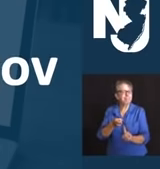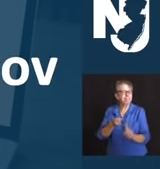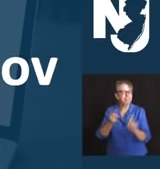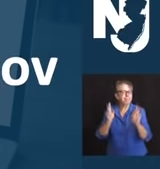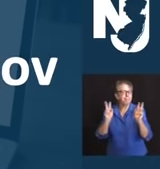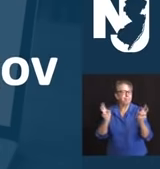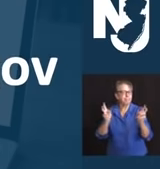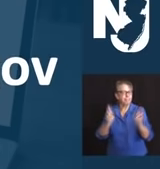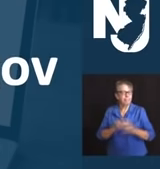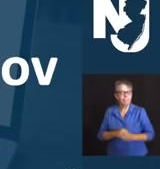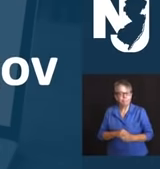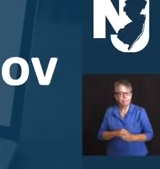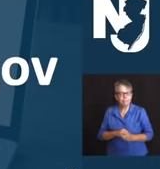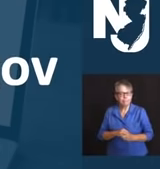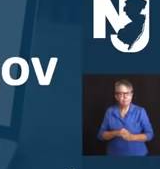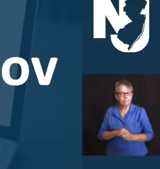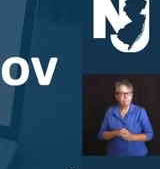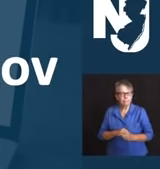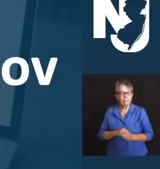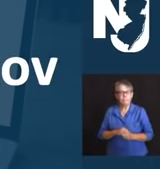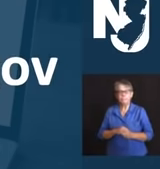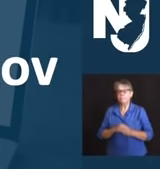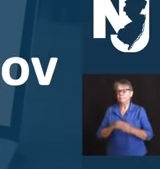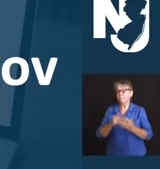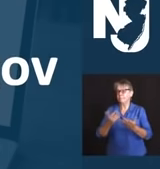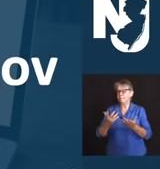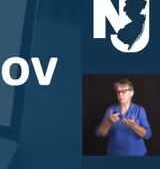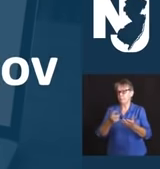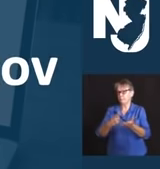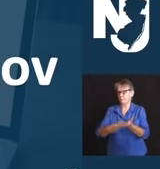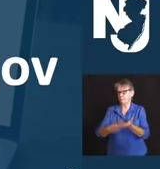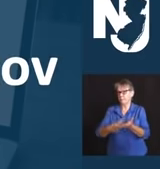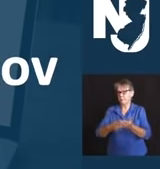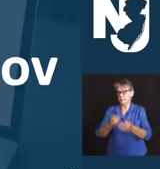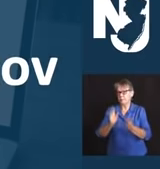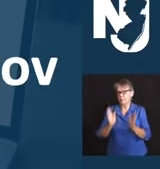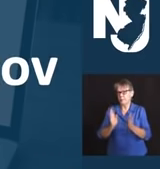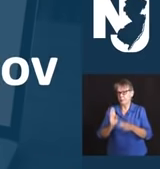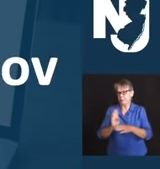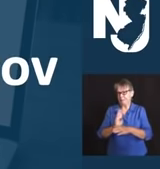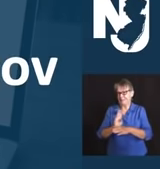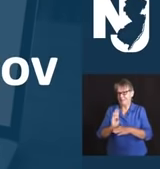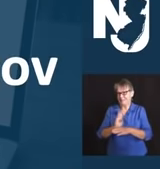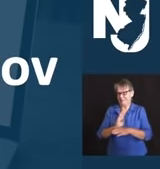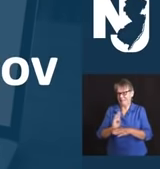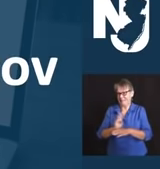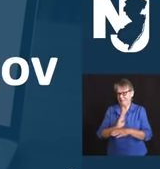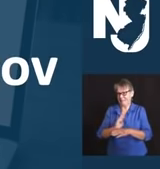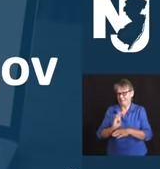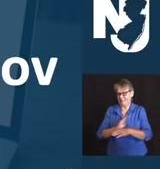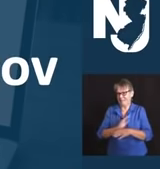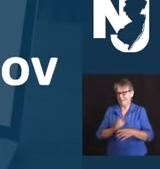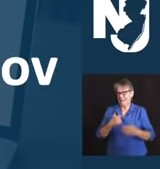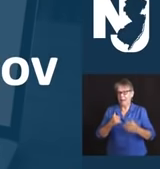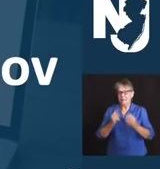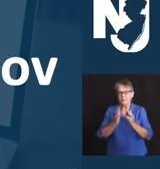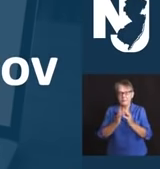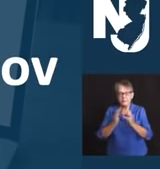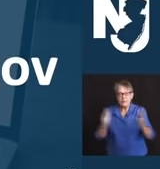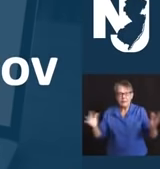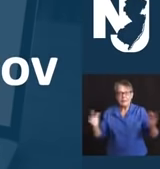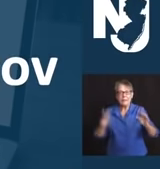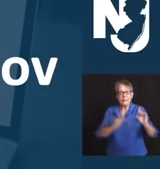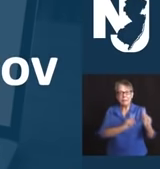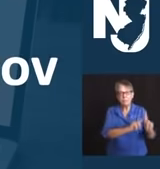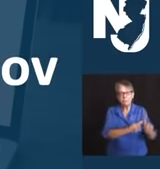small businesses who not only give us one of the most diverse economies anywhere, but who we are committed to seeing through this pandemic so